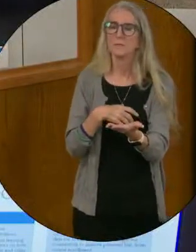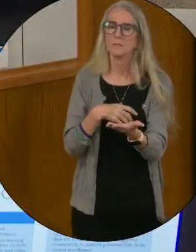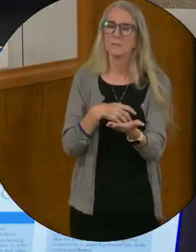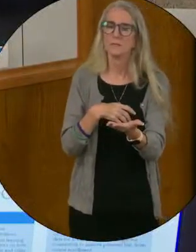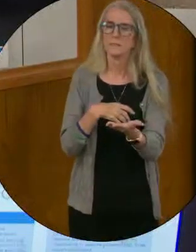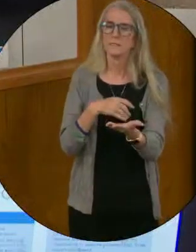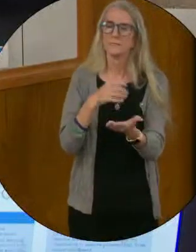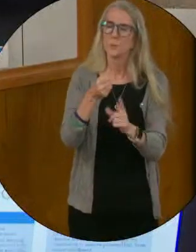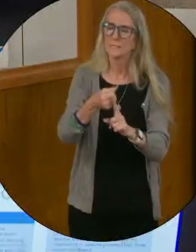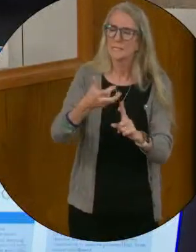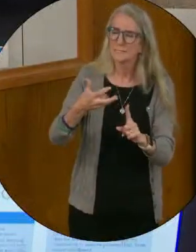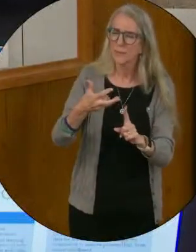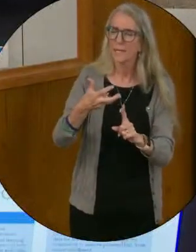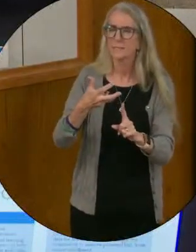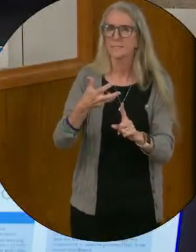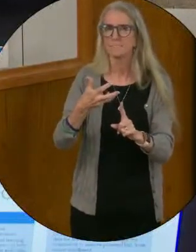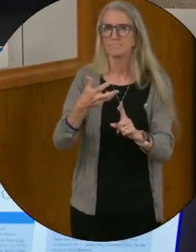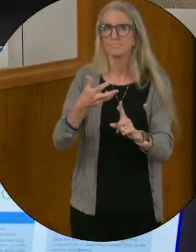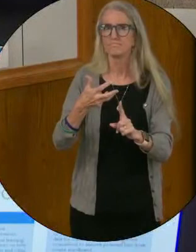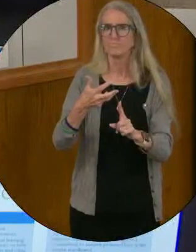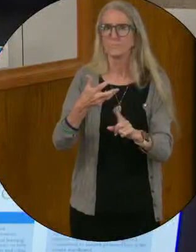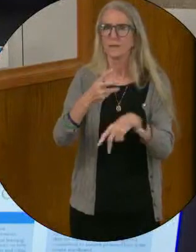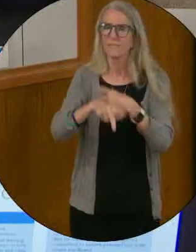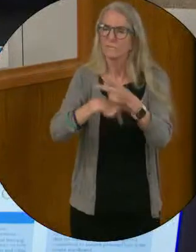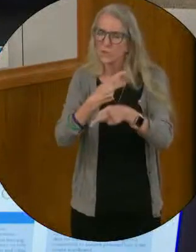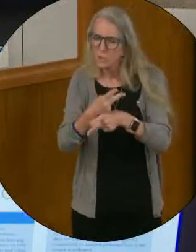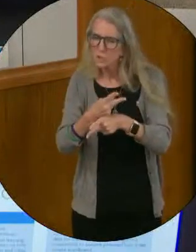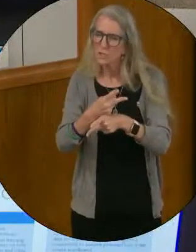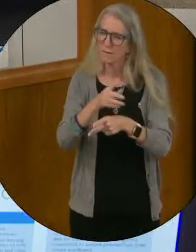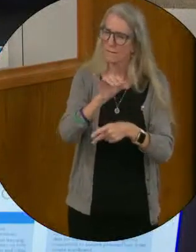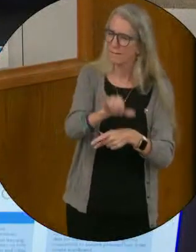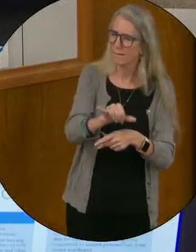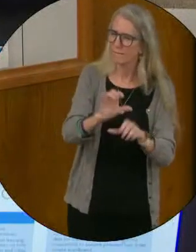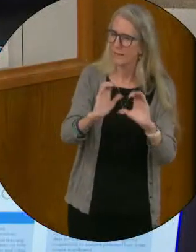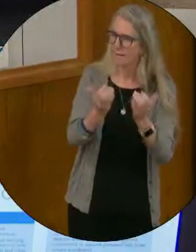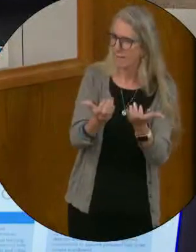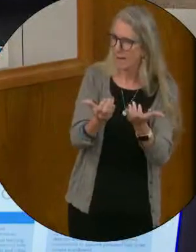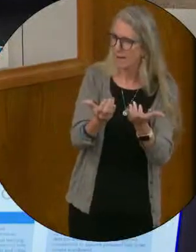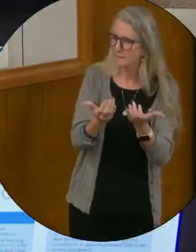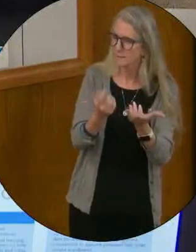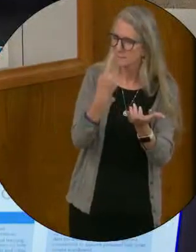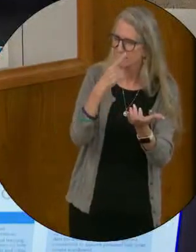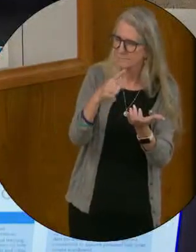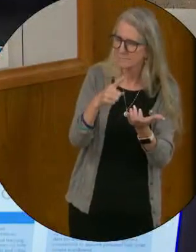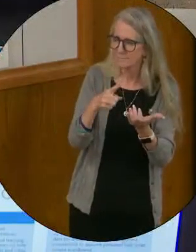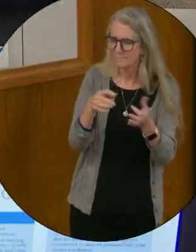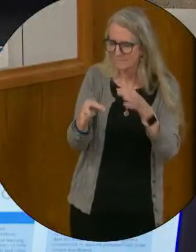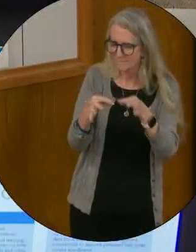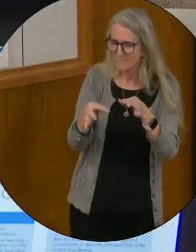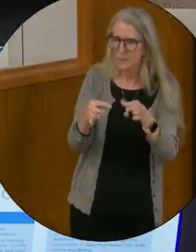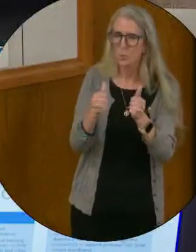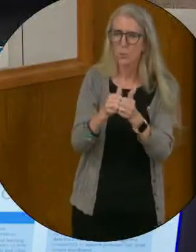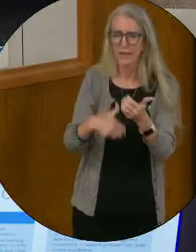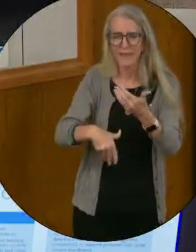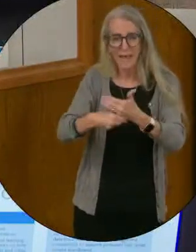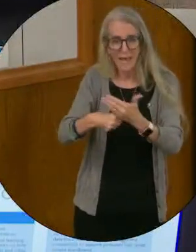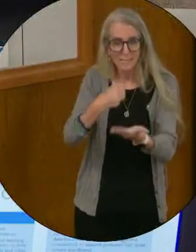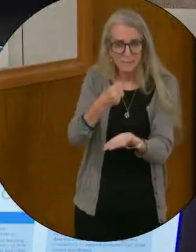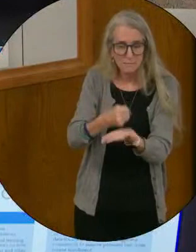an expanded version, I guess, of that course, if you will, with those added supports, added